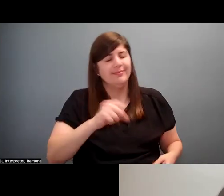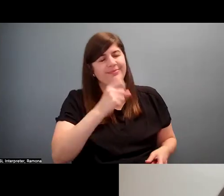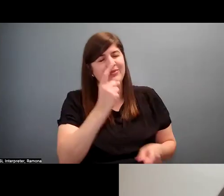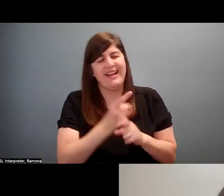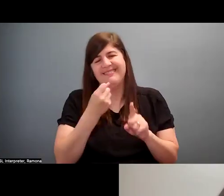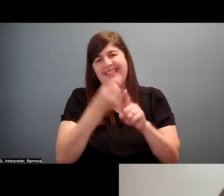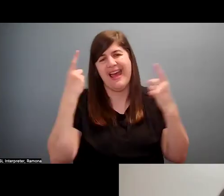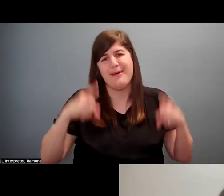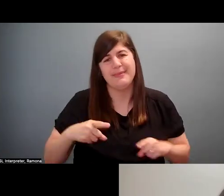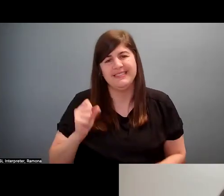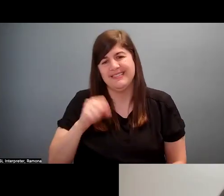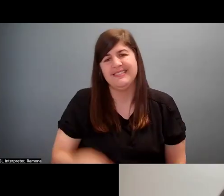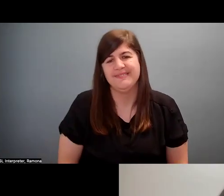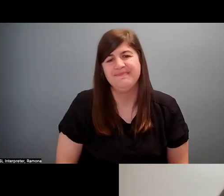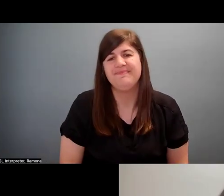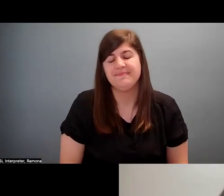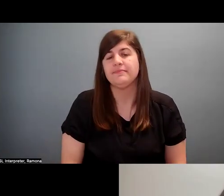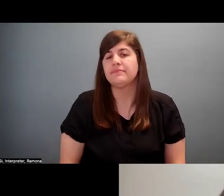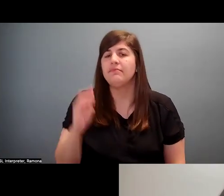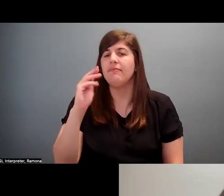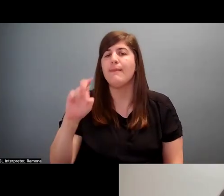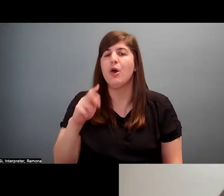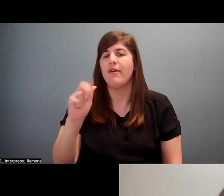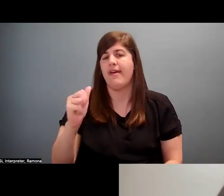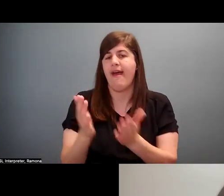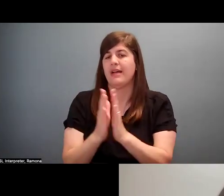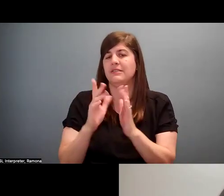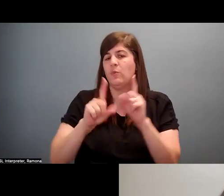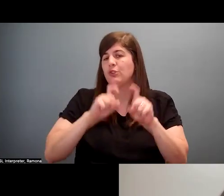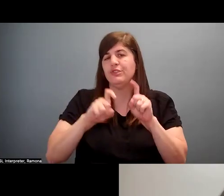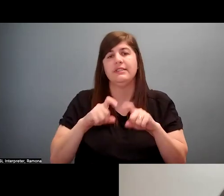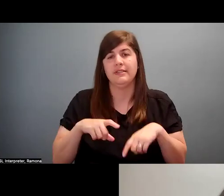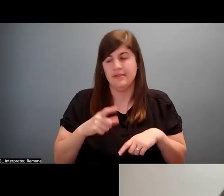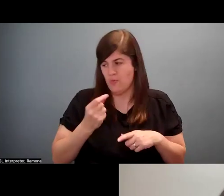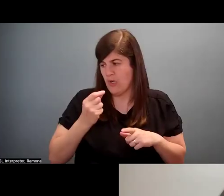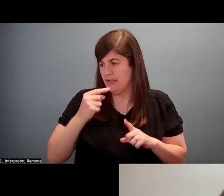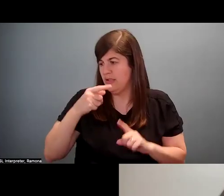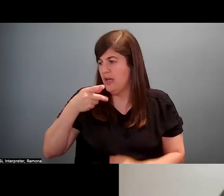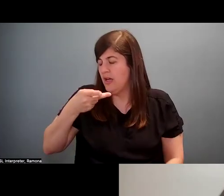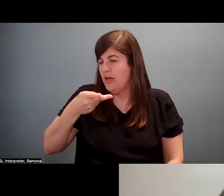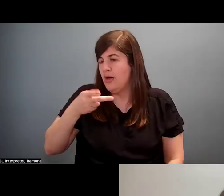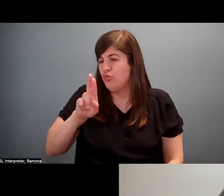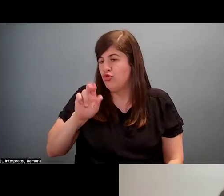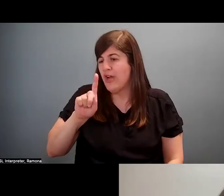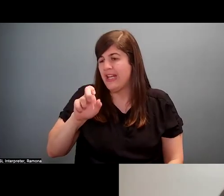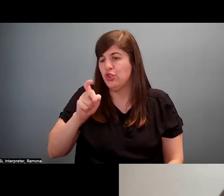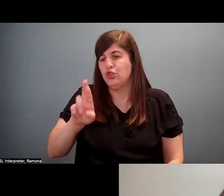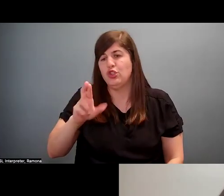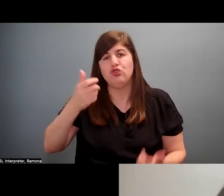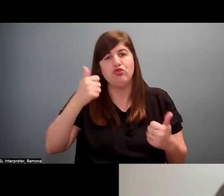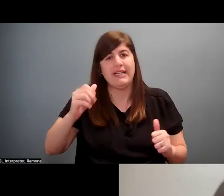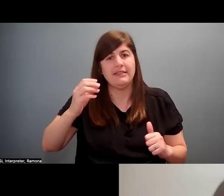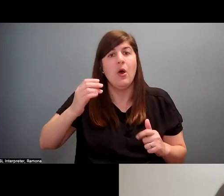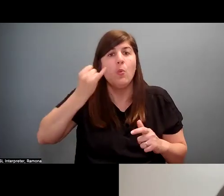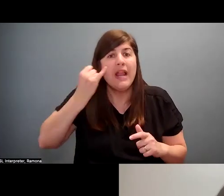Yeah. crustaceans. Yeah. Martha's got a good question. What if a predator tries to eat one of the robot shrimp? We